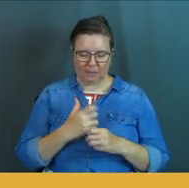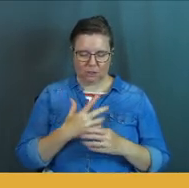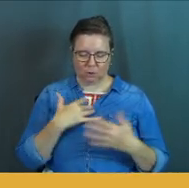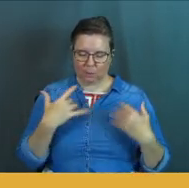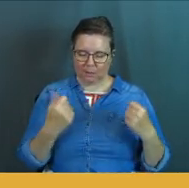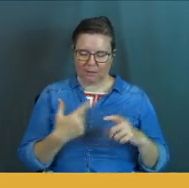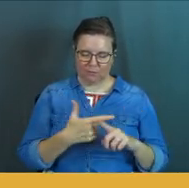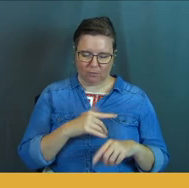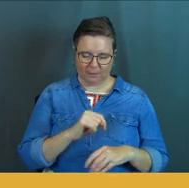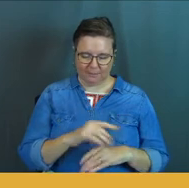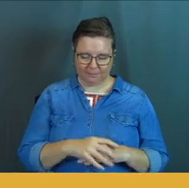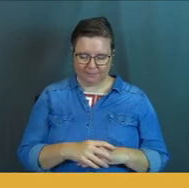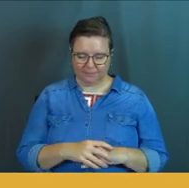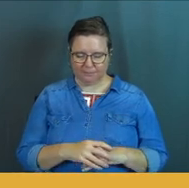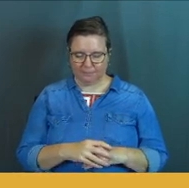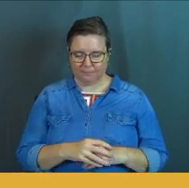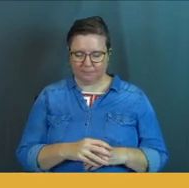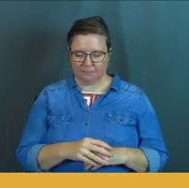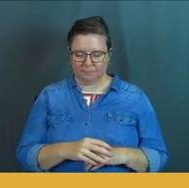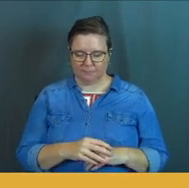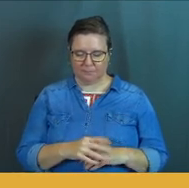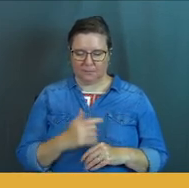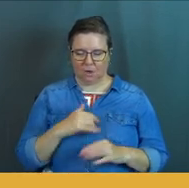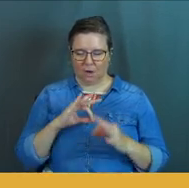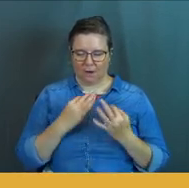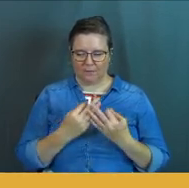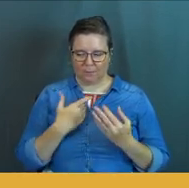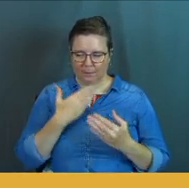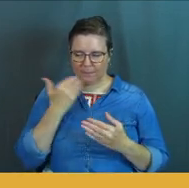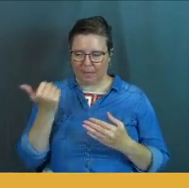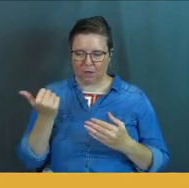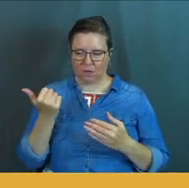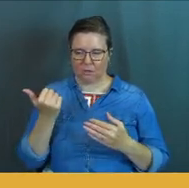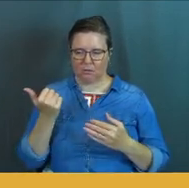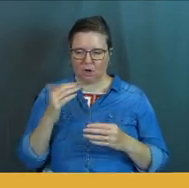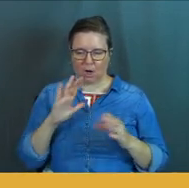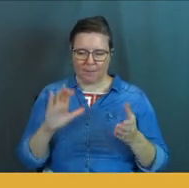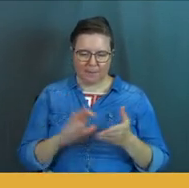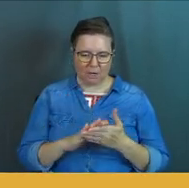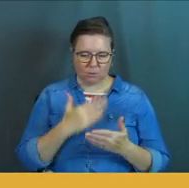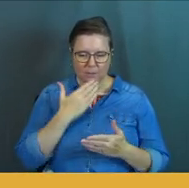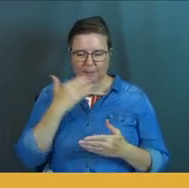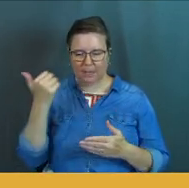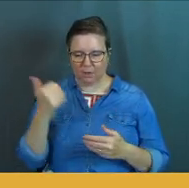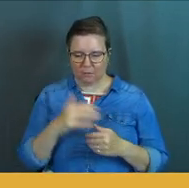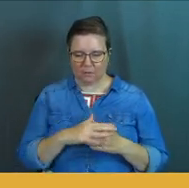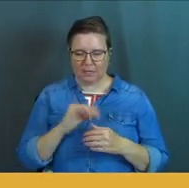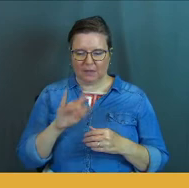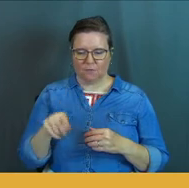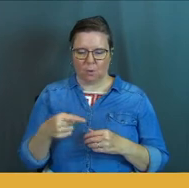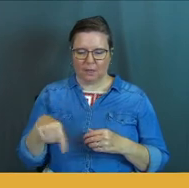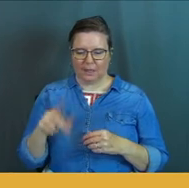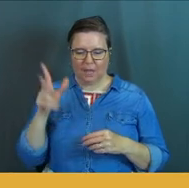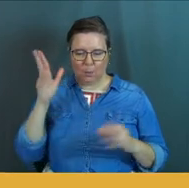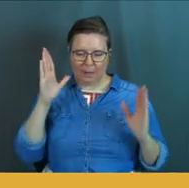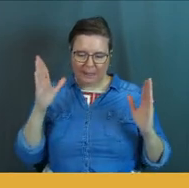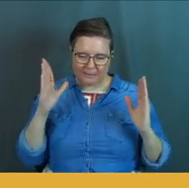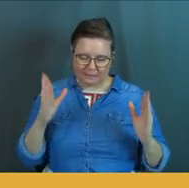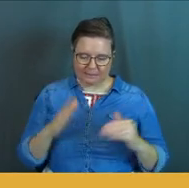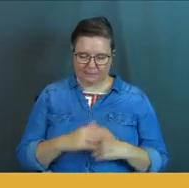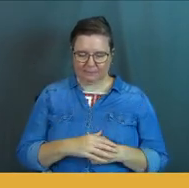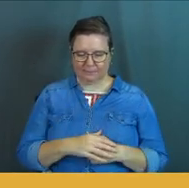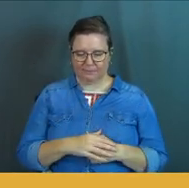get so healed from it. Our family would be better, so much better. Our marriage would be so much better if only they would listen.